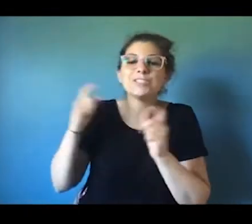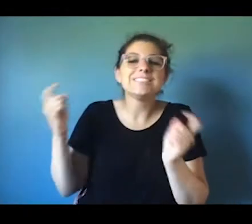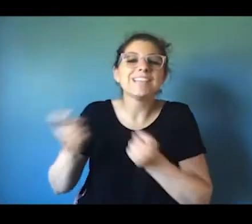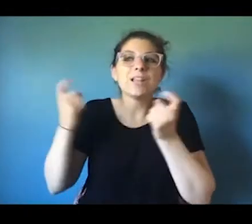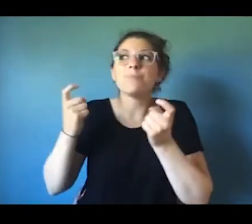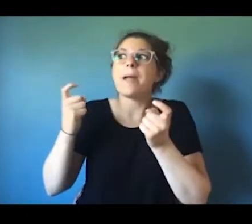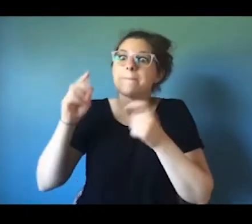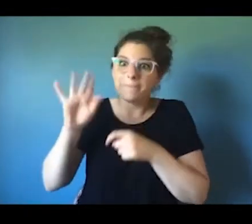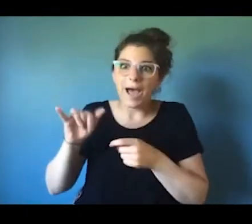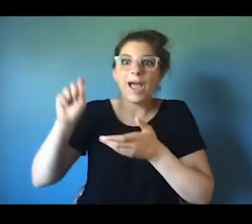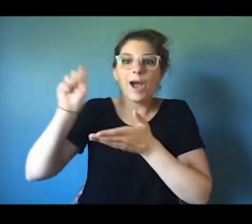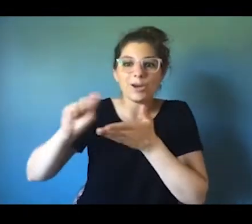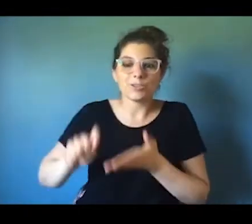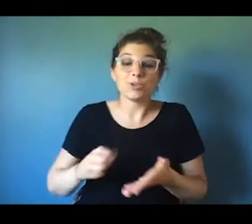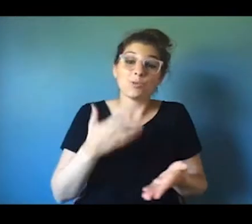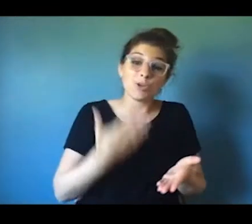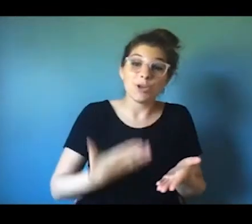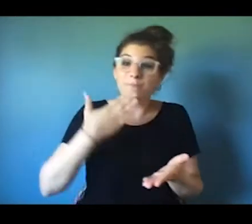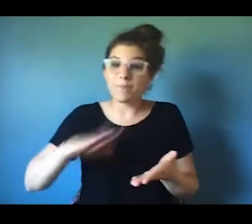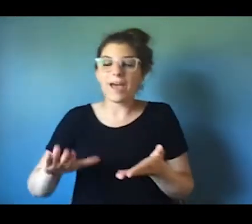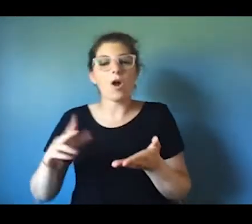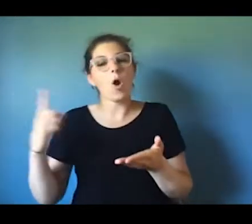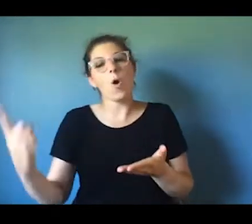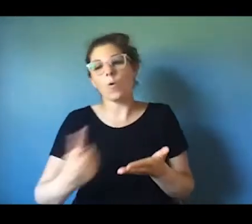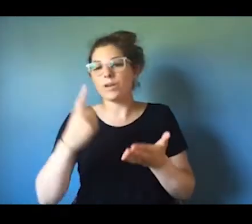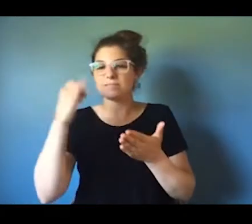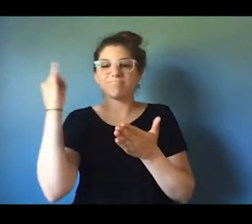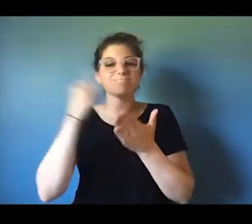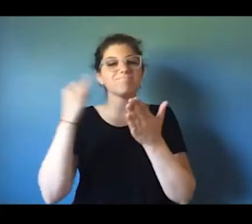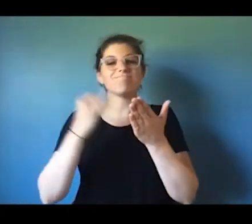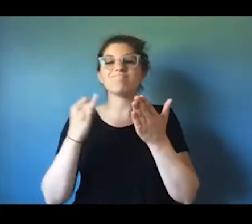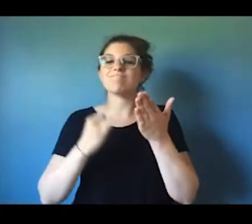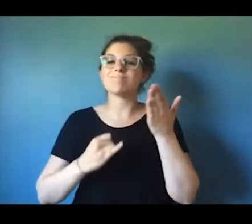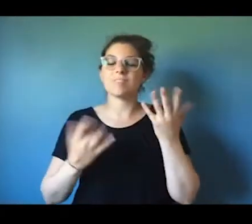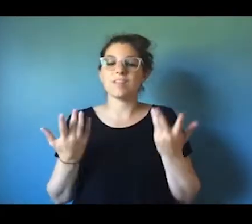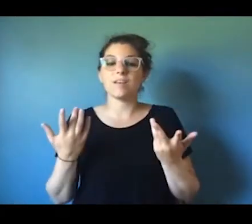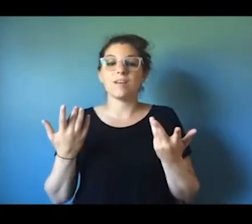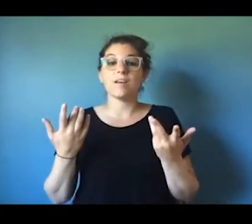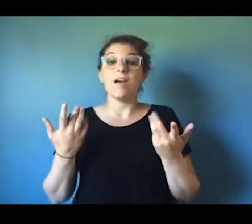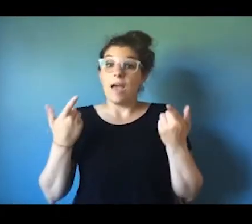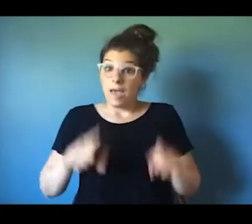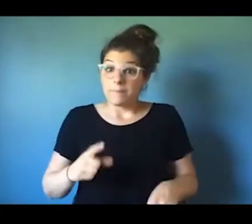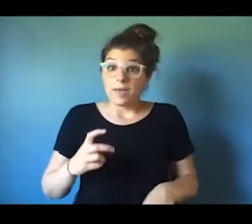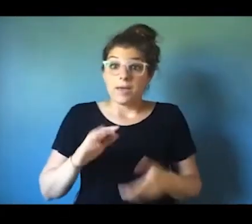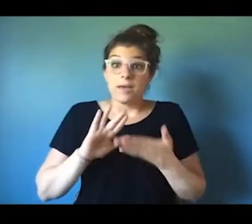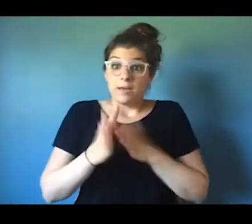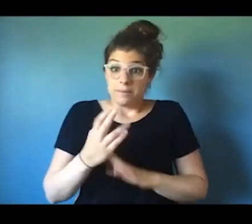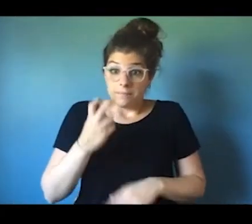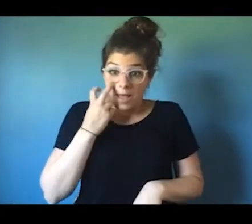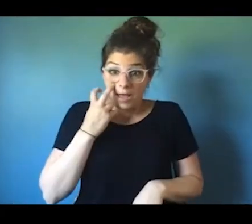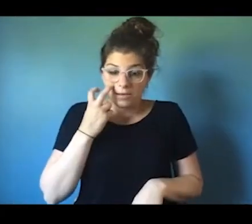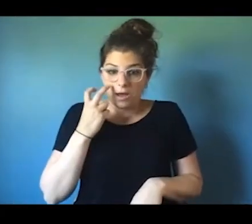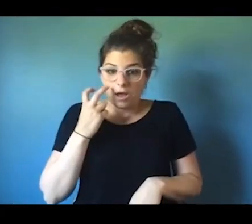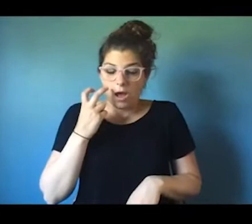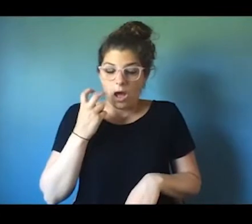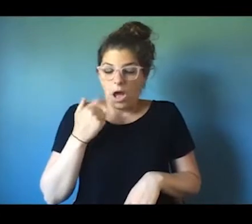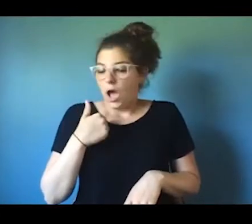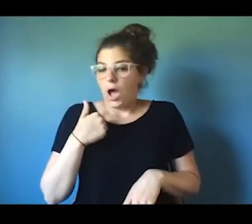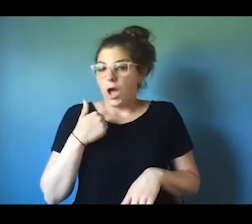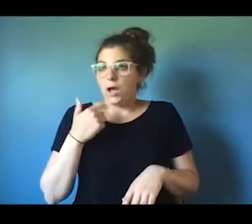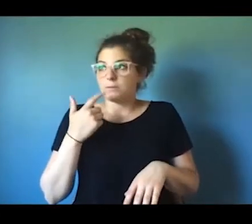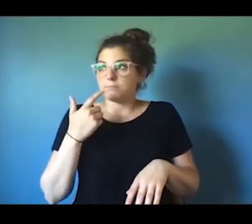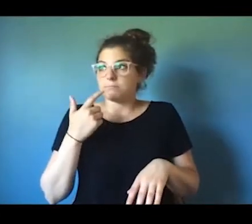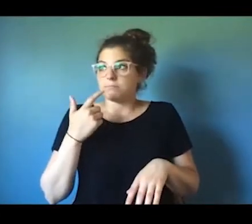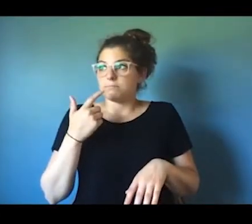day. If it was a good day, art was a great way to celebrate the good day. So bad day or good, it was always a good day for art. But then